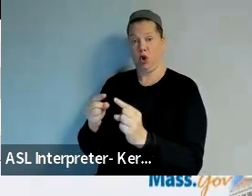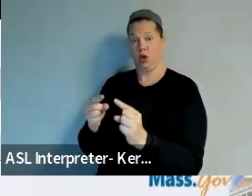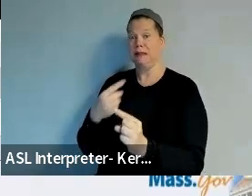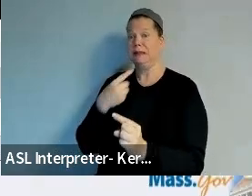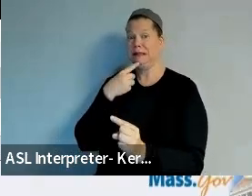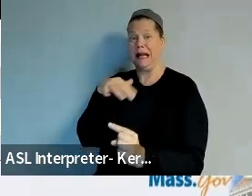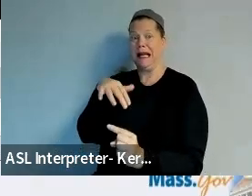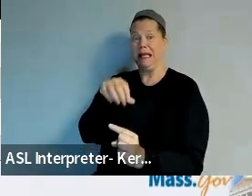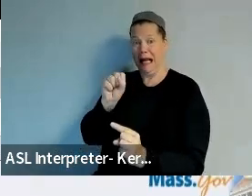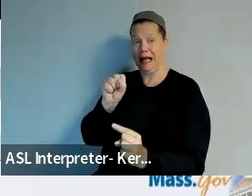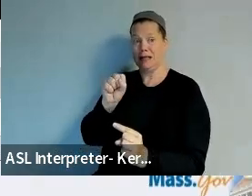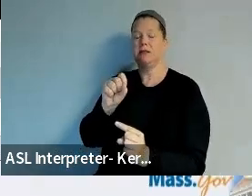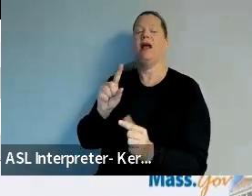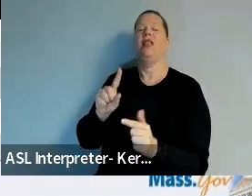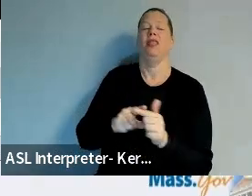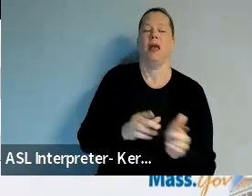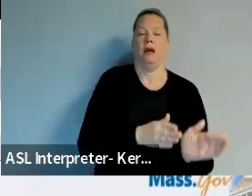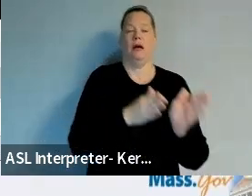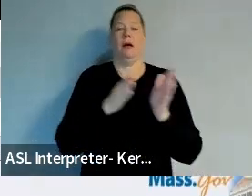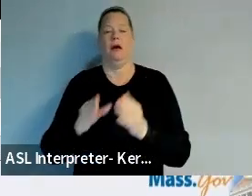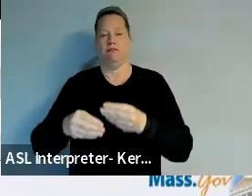the incident ID.